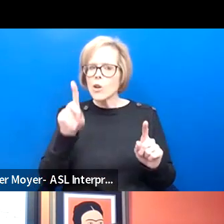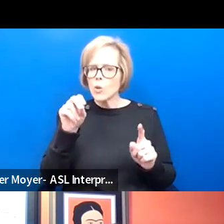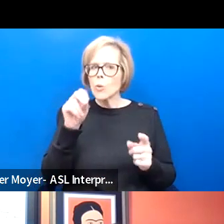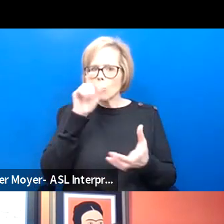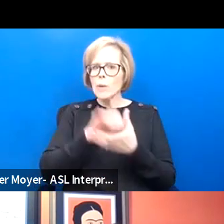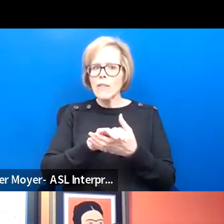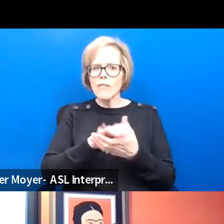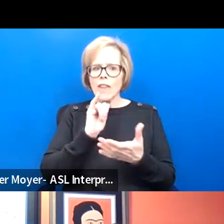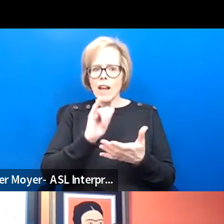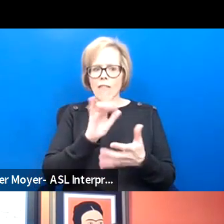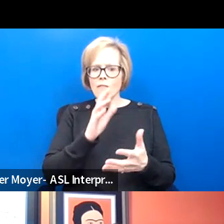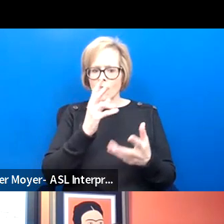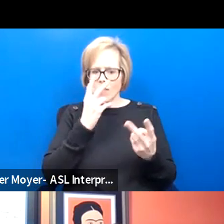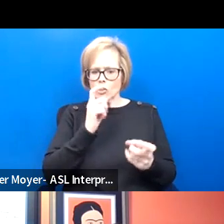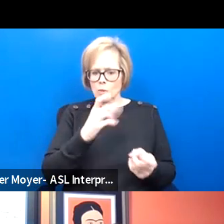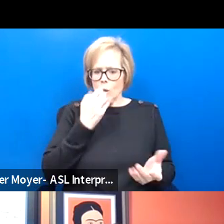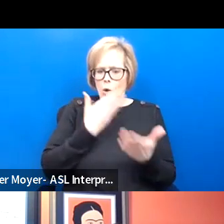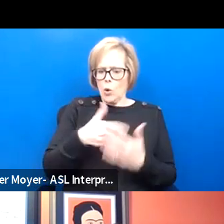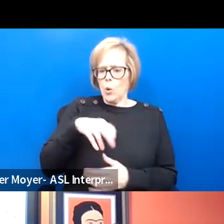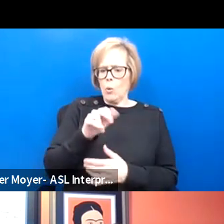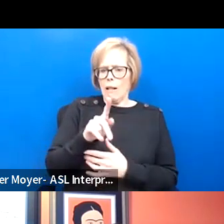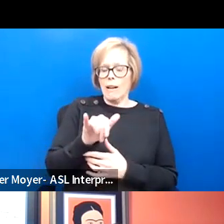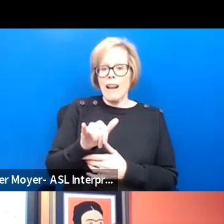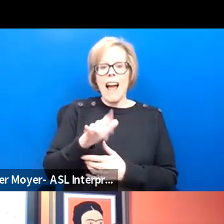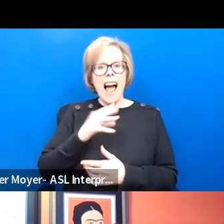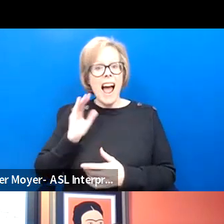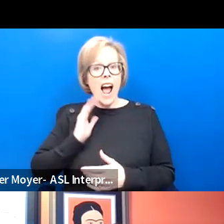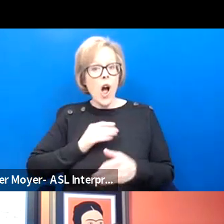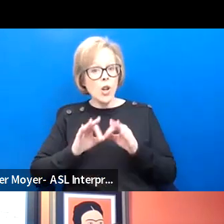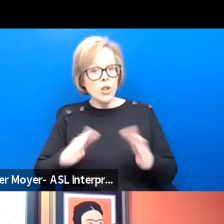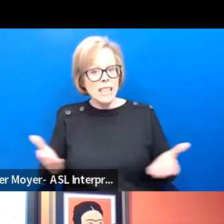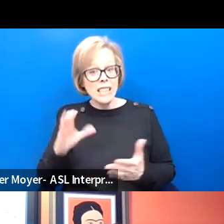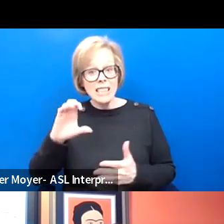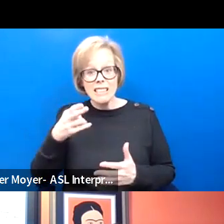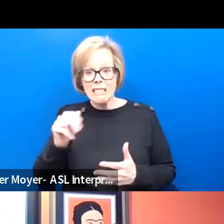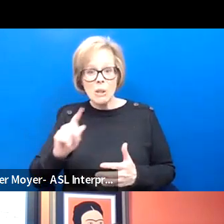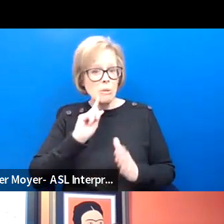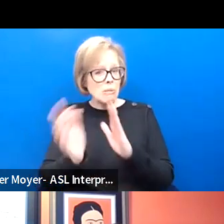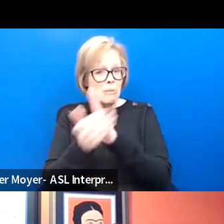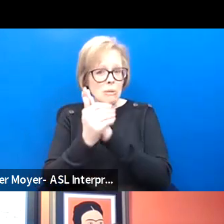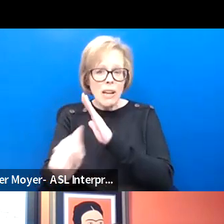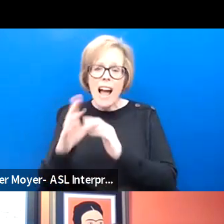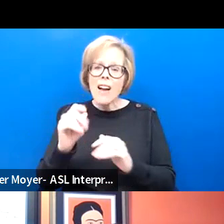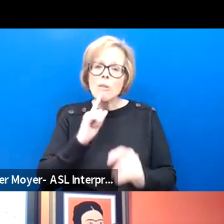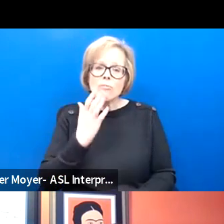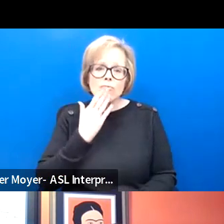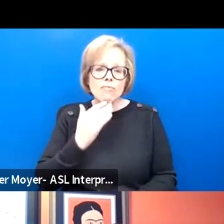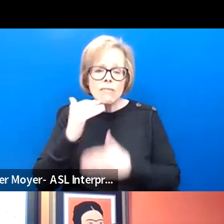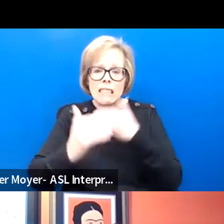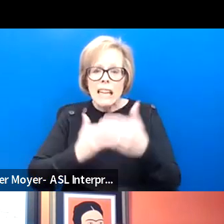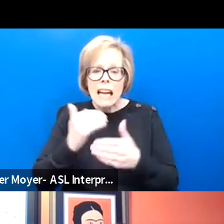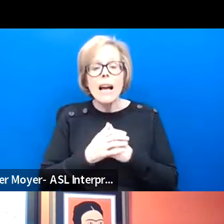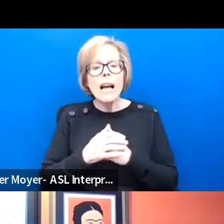And the interpreters that we have here at CHA are actually like super talented and very kind. So even